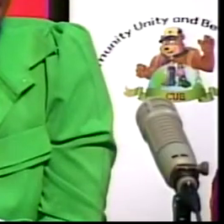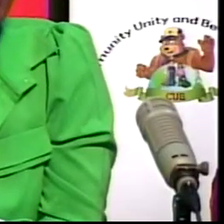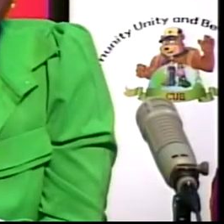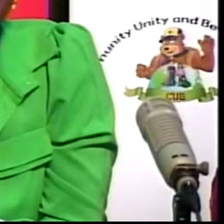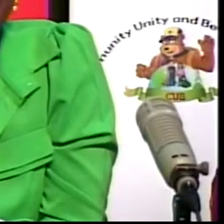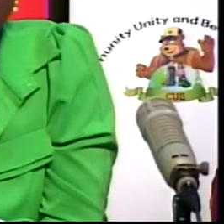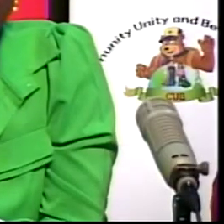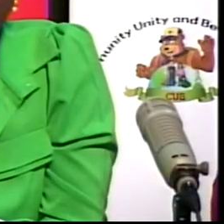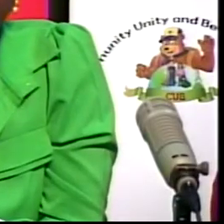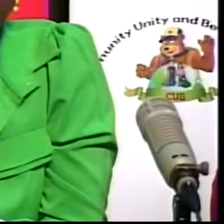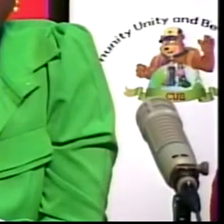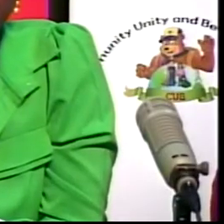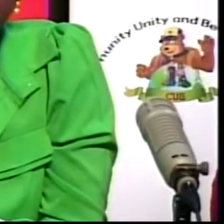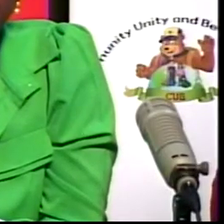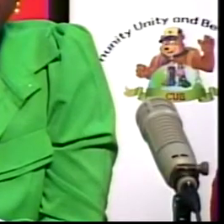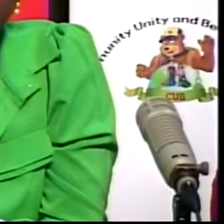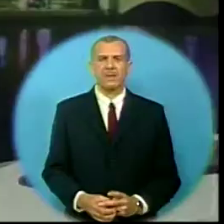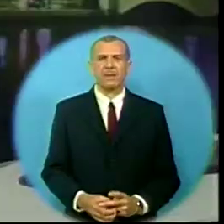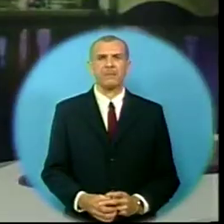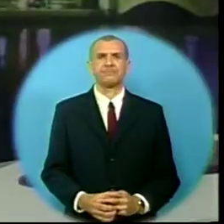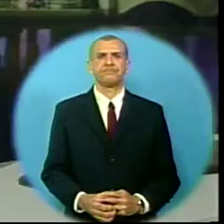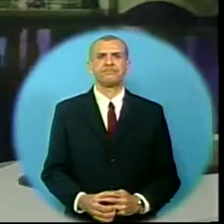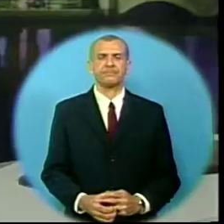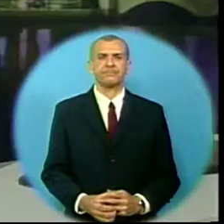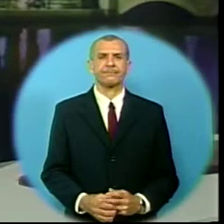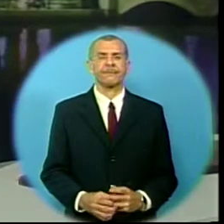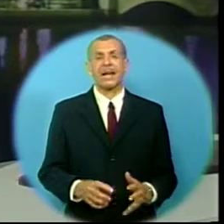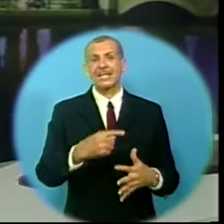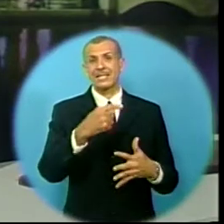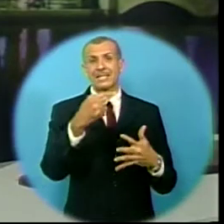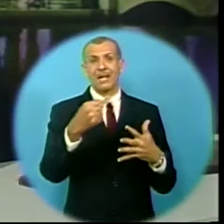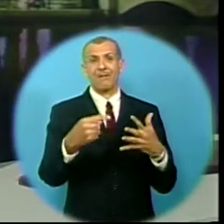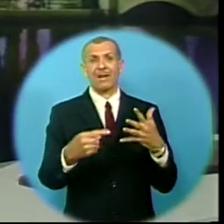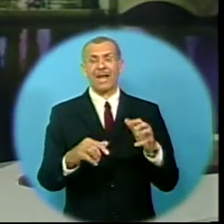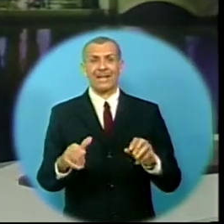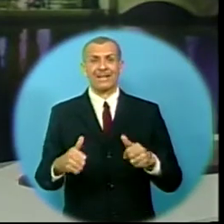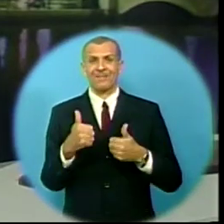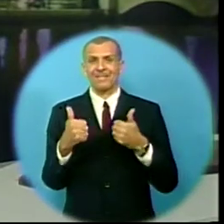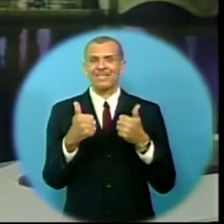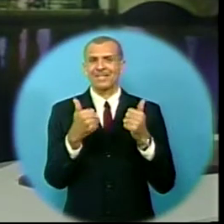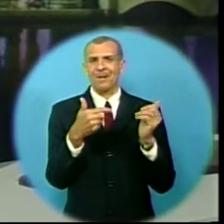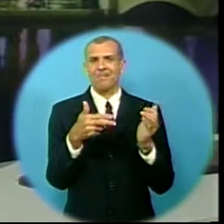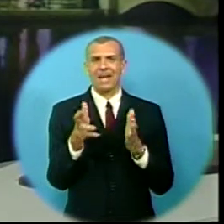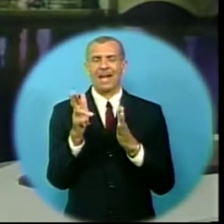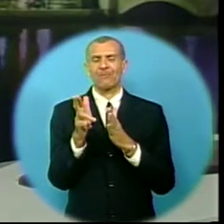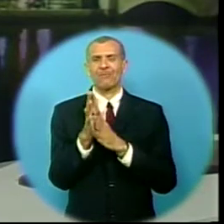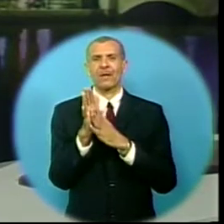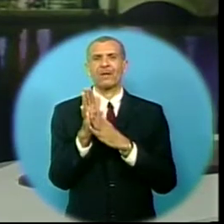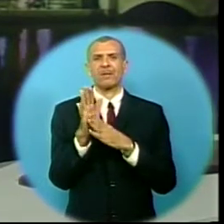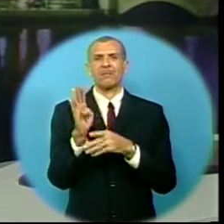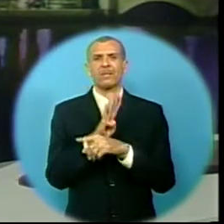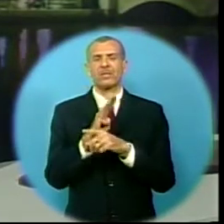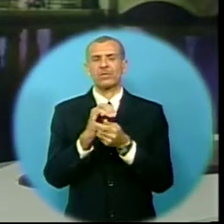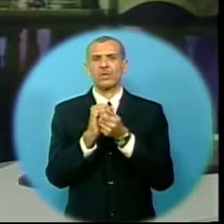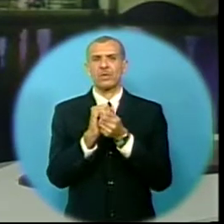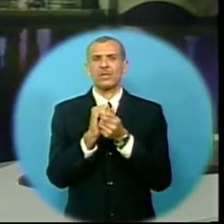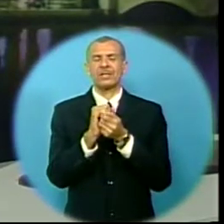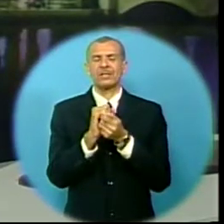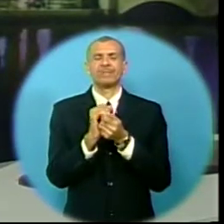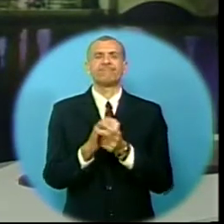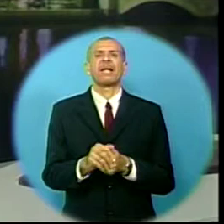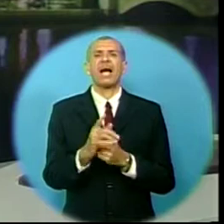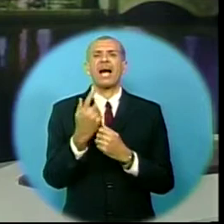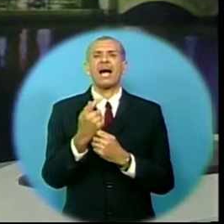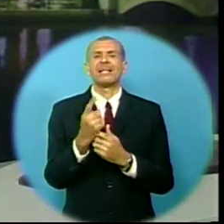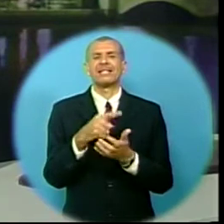the first year of operation. And several activities are planned to mark Entrepreneurship Week, including a panel discussion as